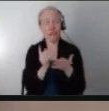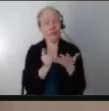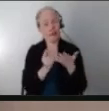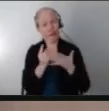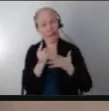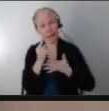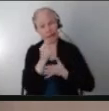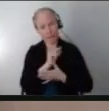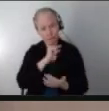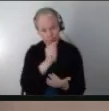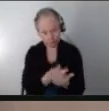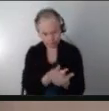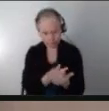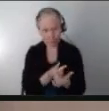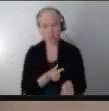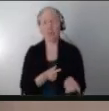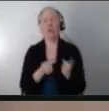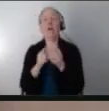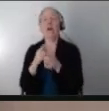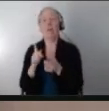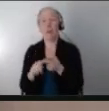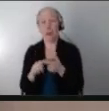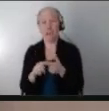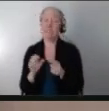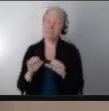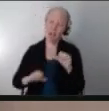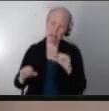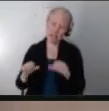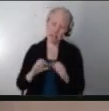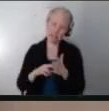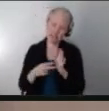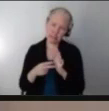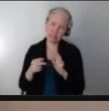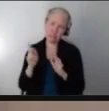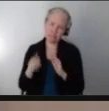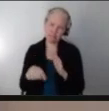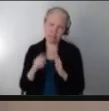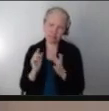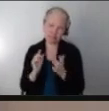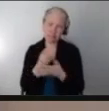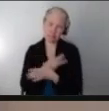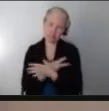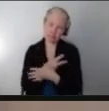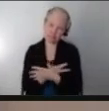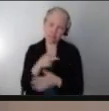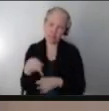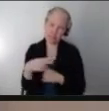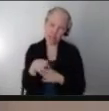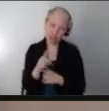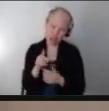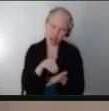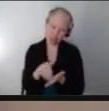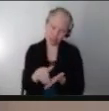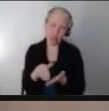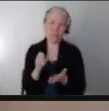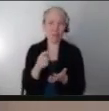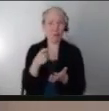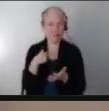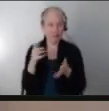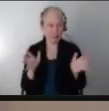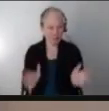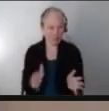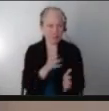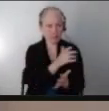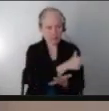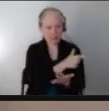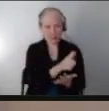sciences, to continue on to getting their PhDs in many cases. I do feel that it's